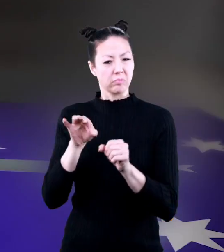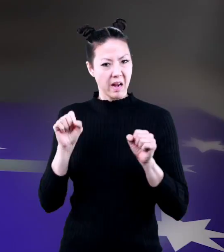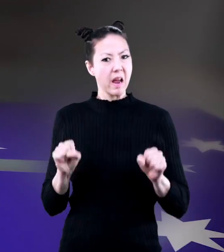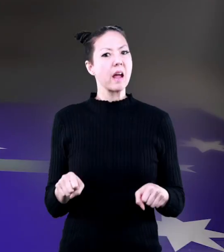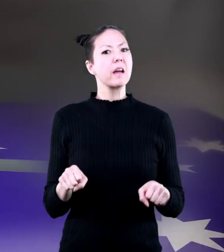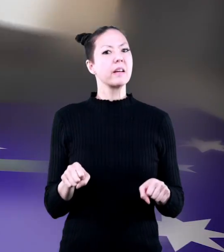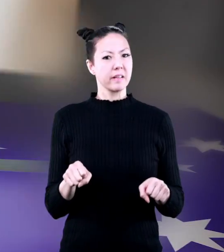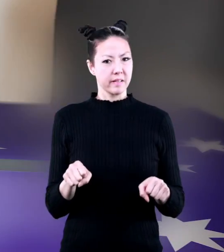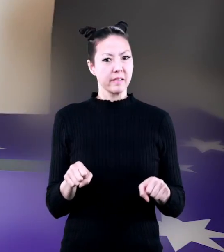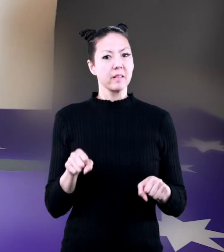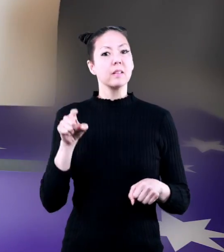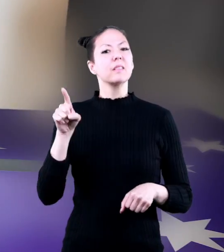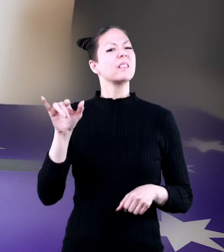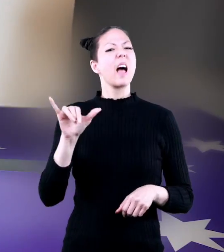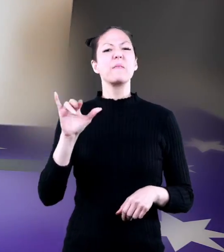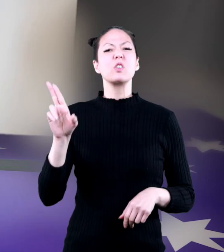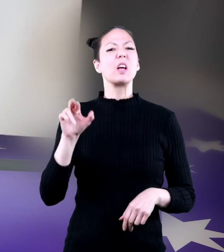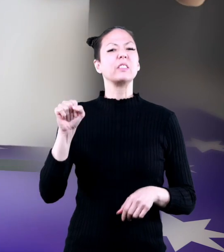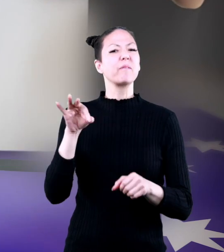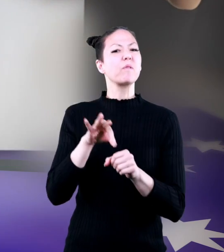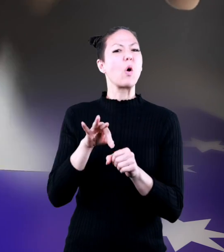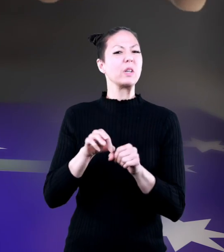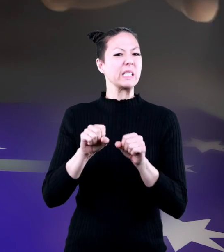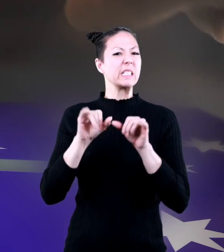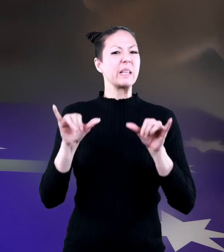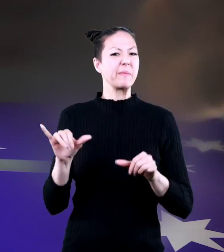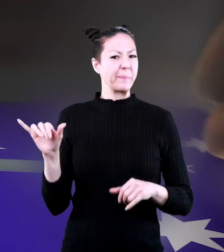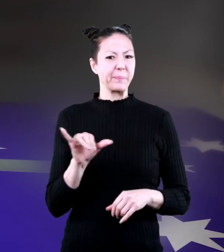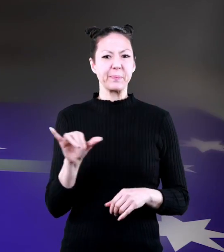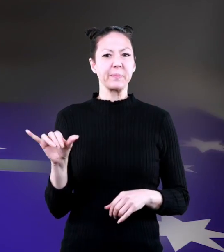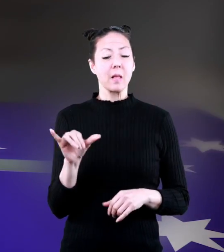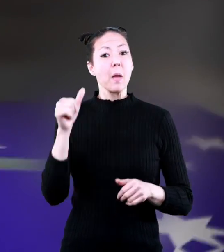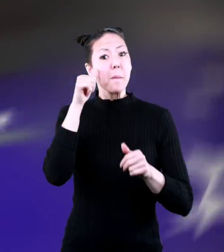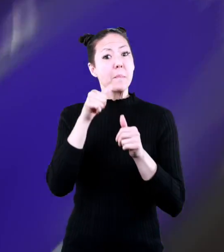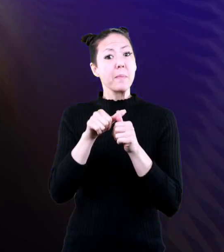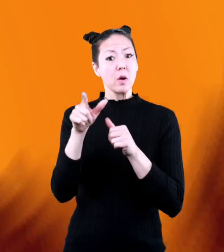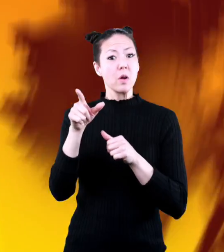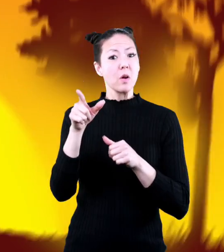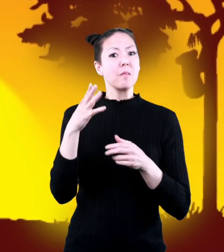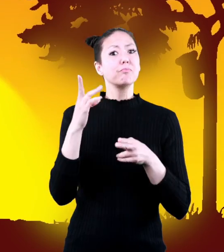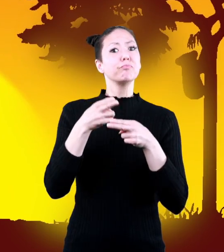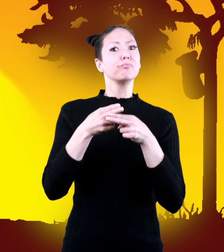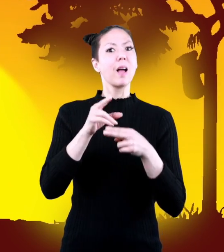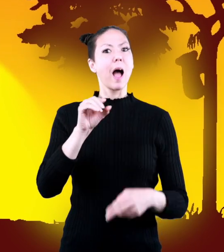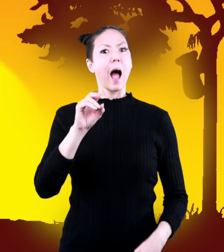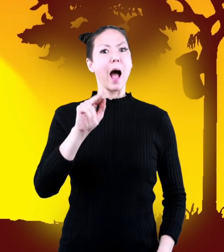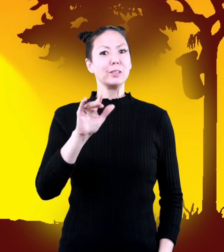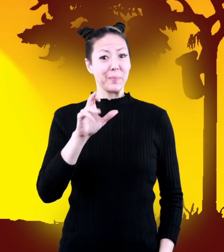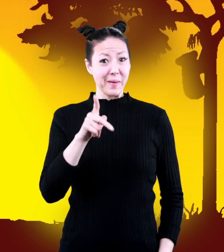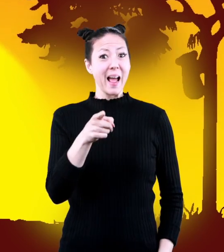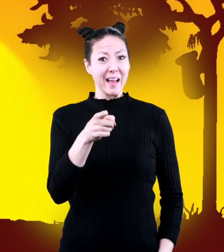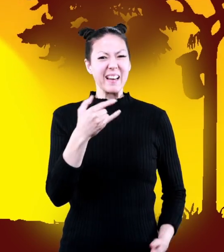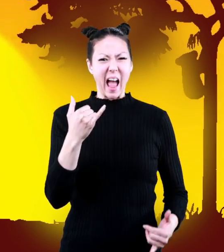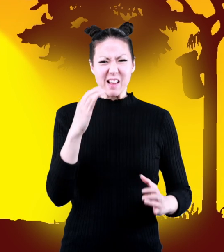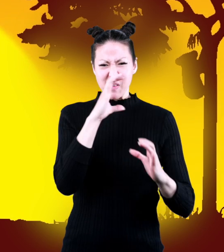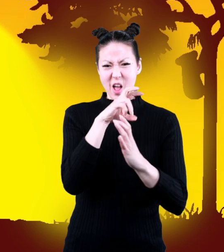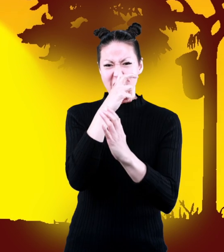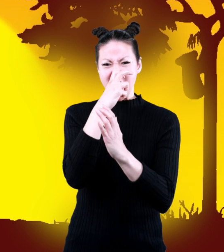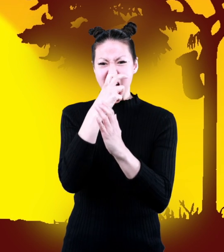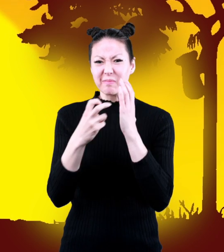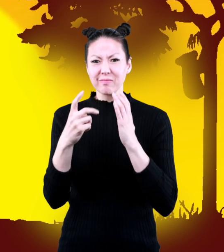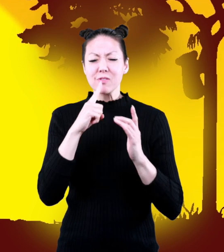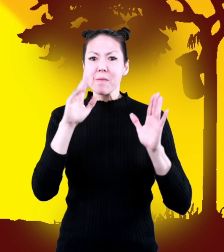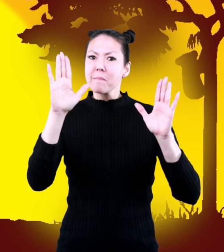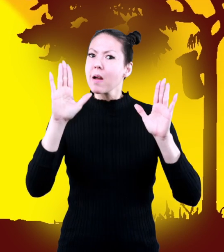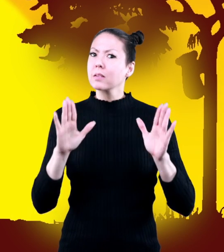vote to elect people into office. That is just like voting in the United States. Remember when we mentioned the Outback?